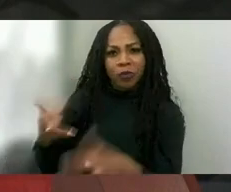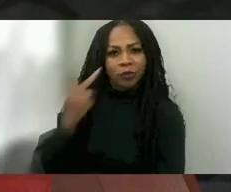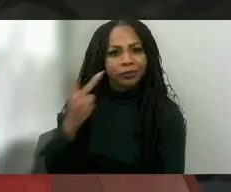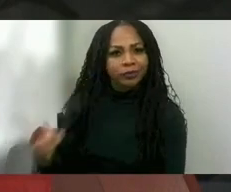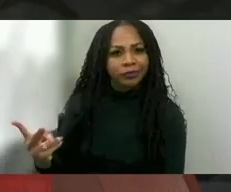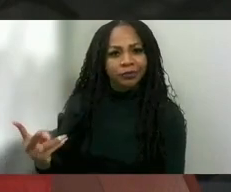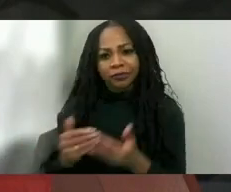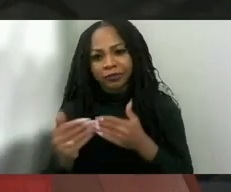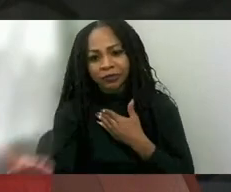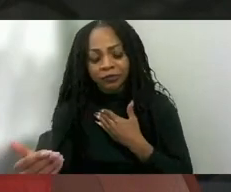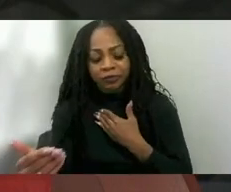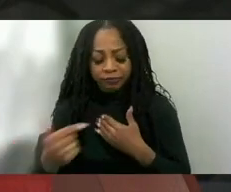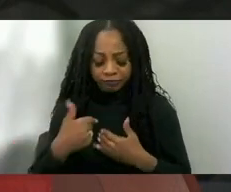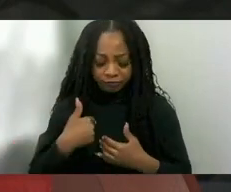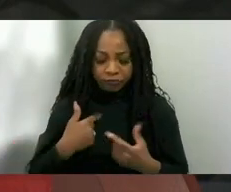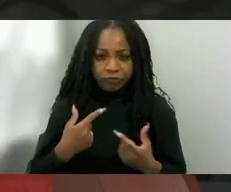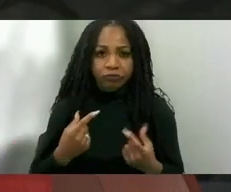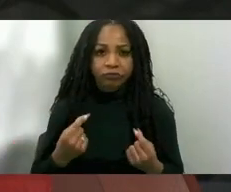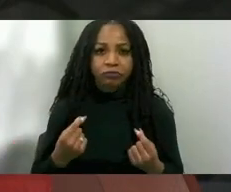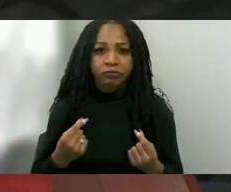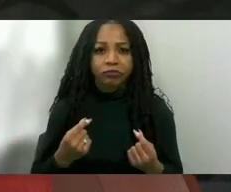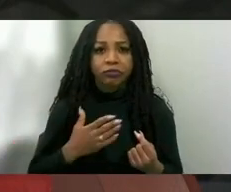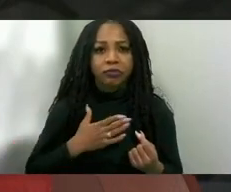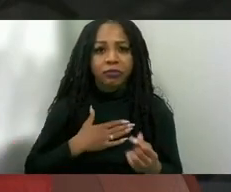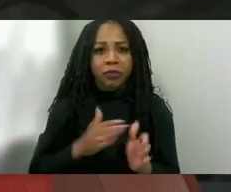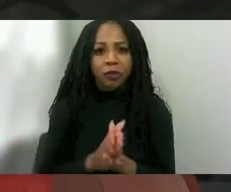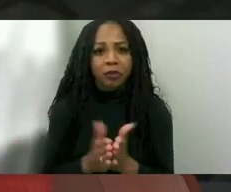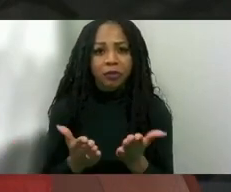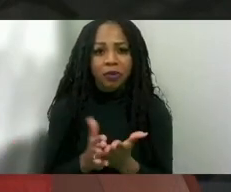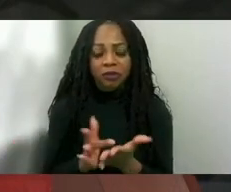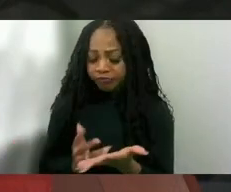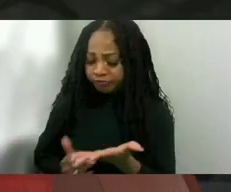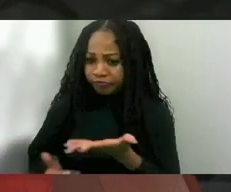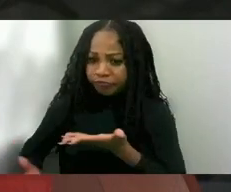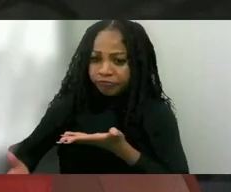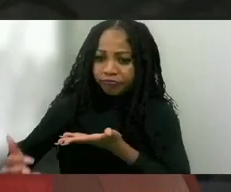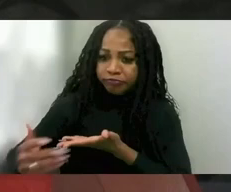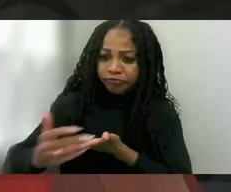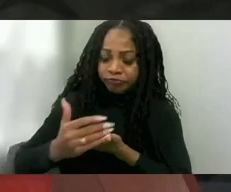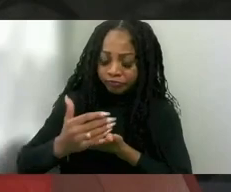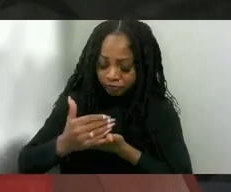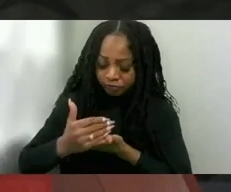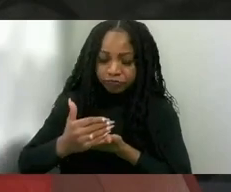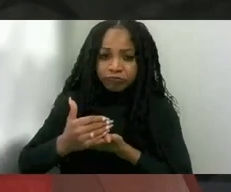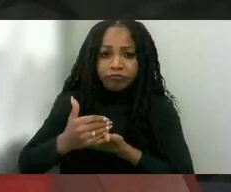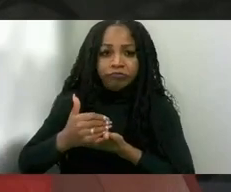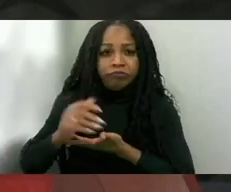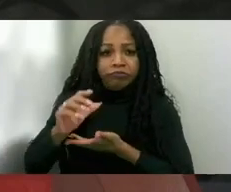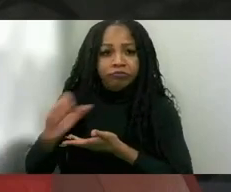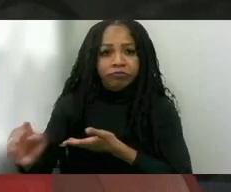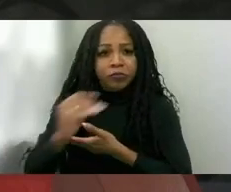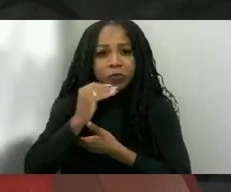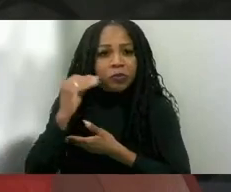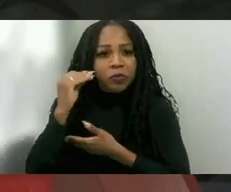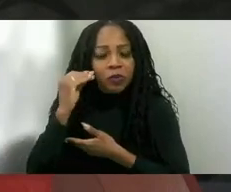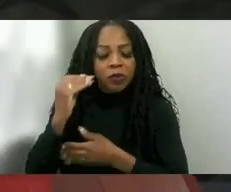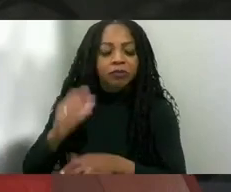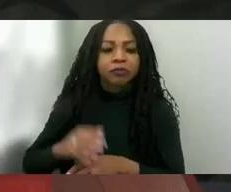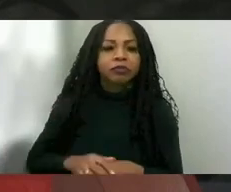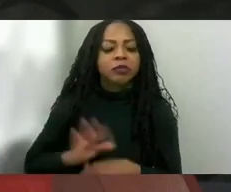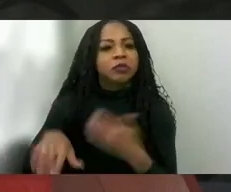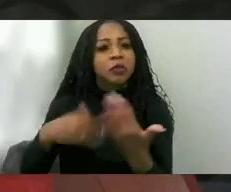So I picked up all my books and I walked home. My parents asked me why I was home so